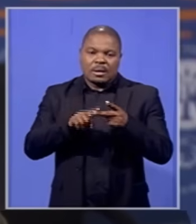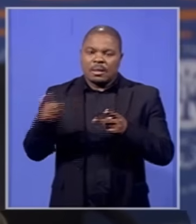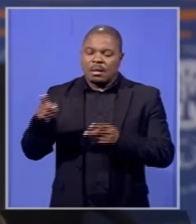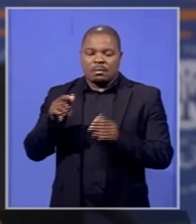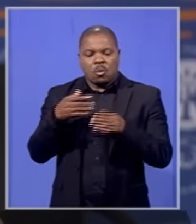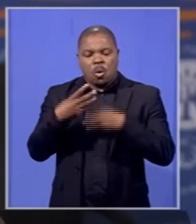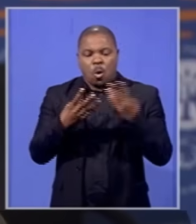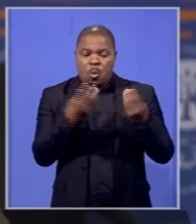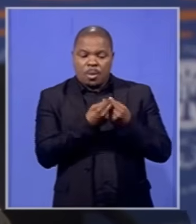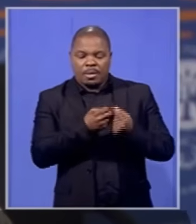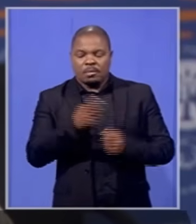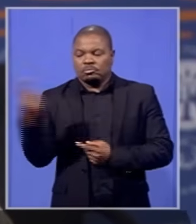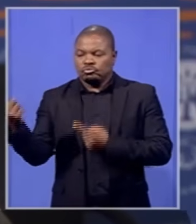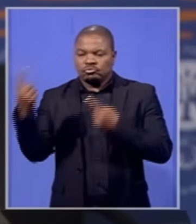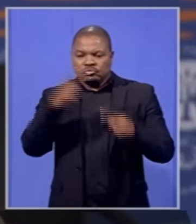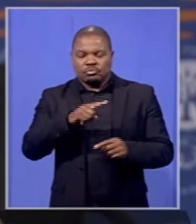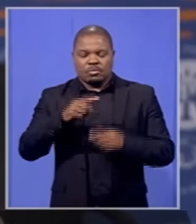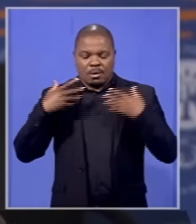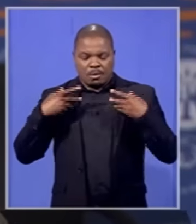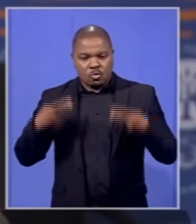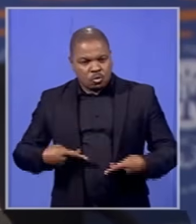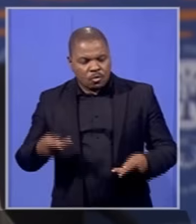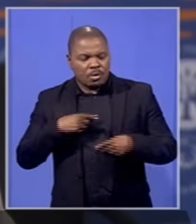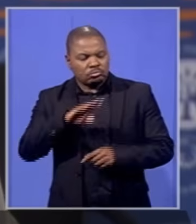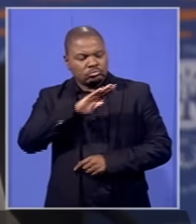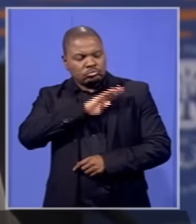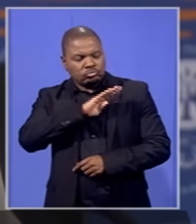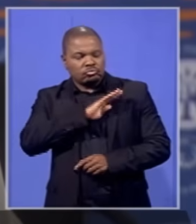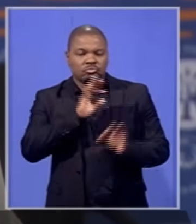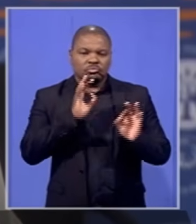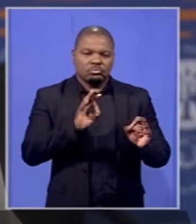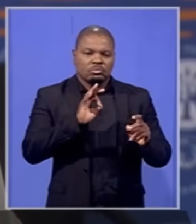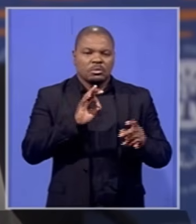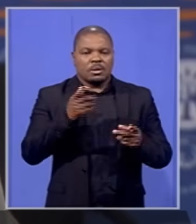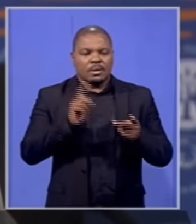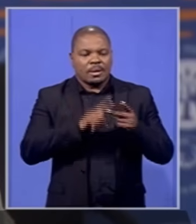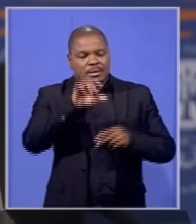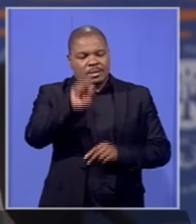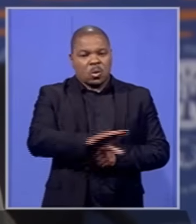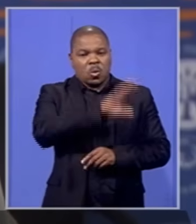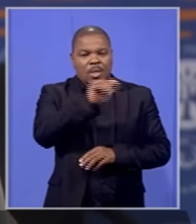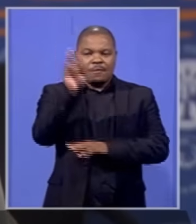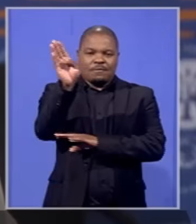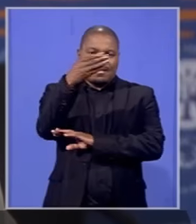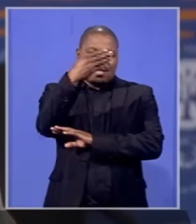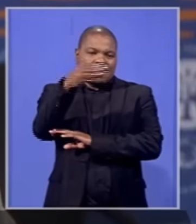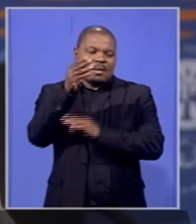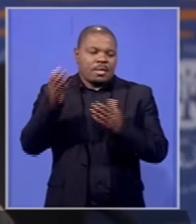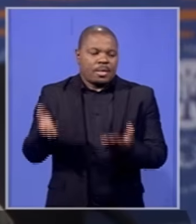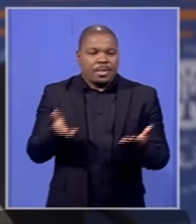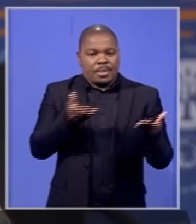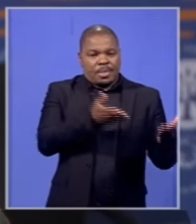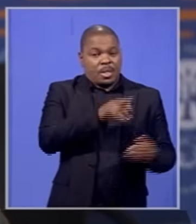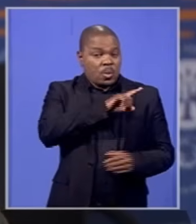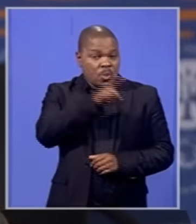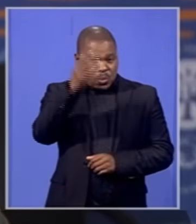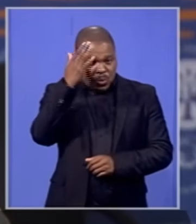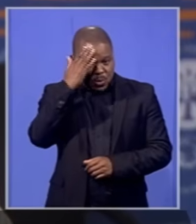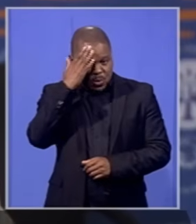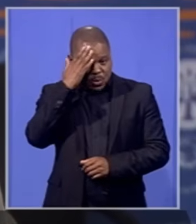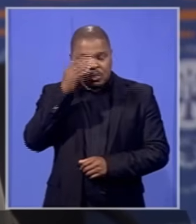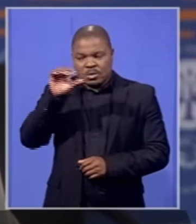uniform, the salutations, the handing over of a South African flag. As we all know that as South African Police Services, they are